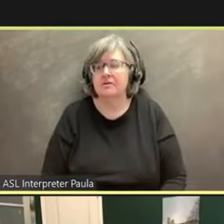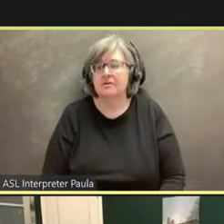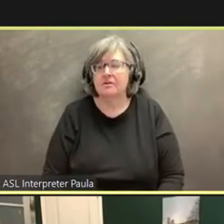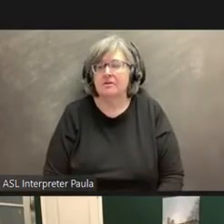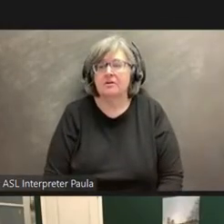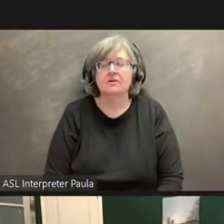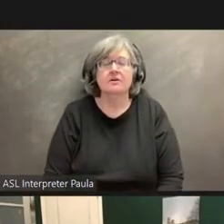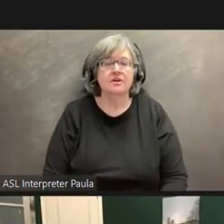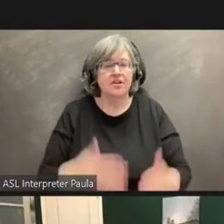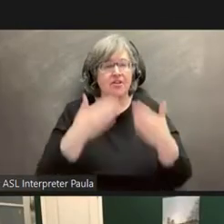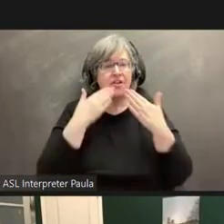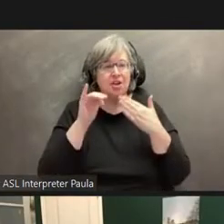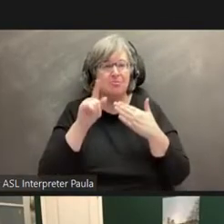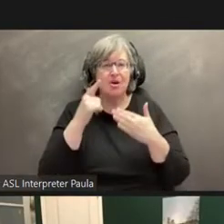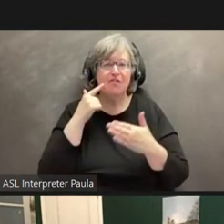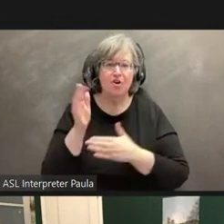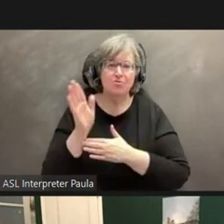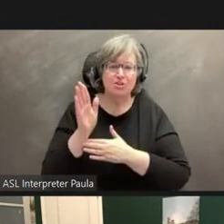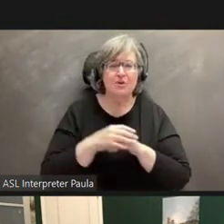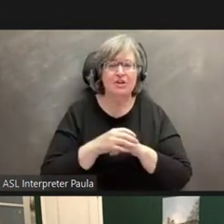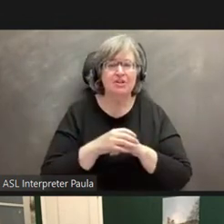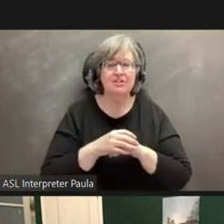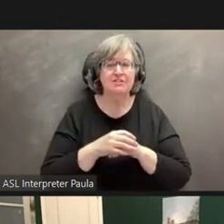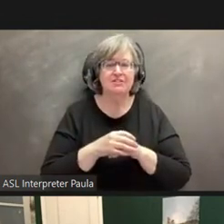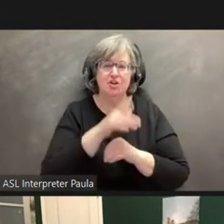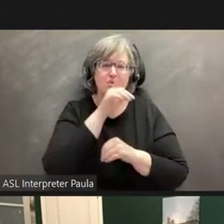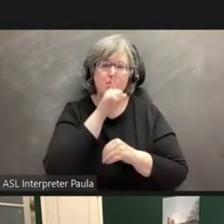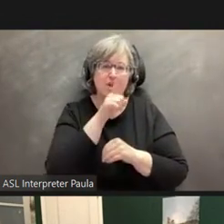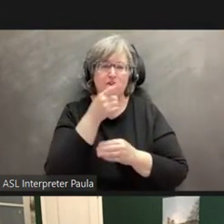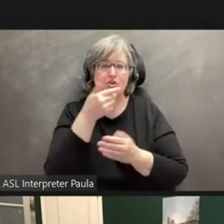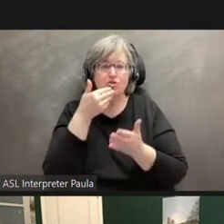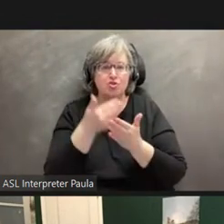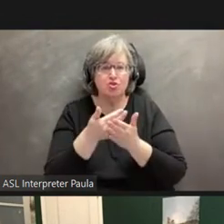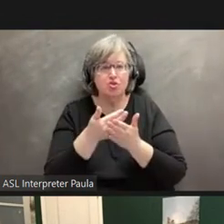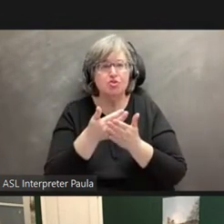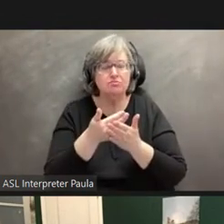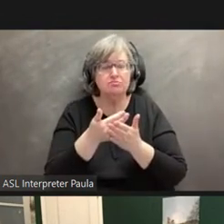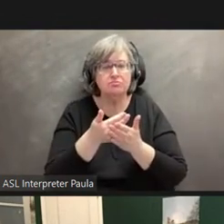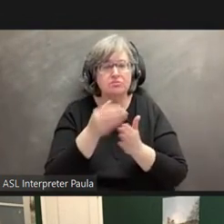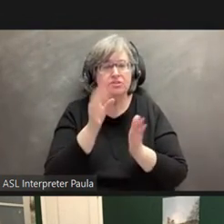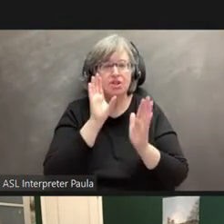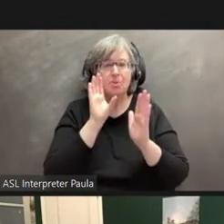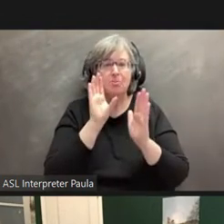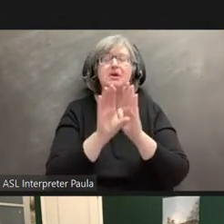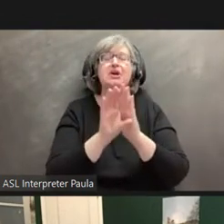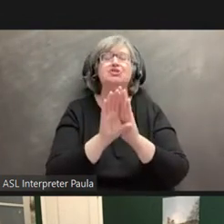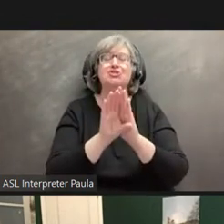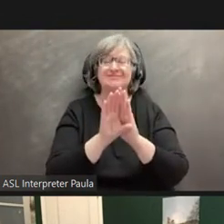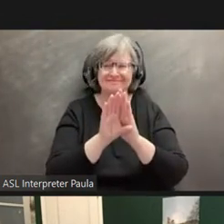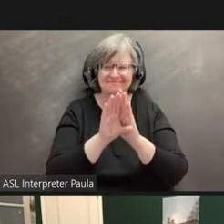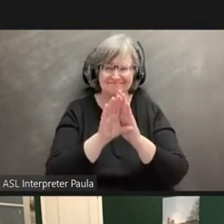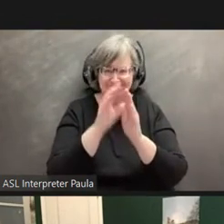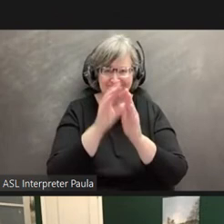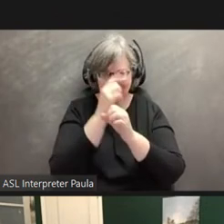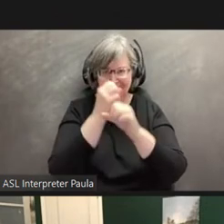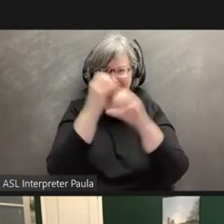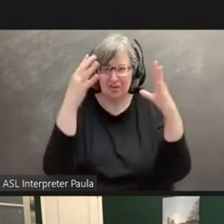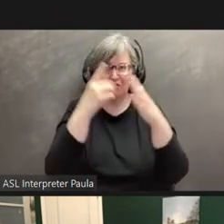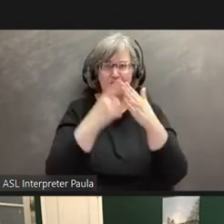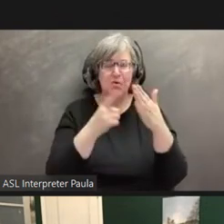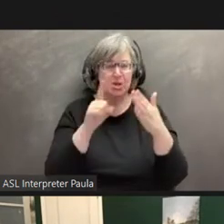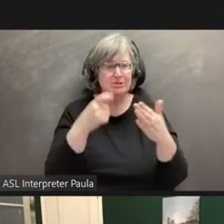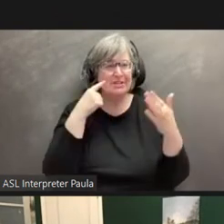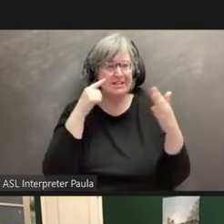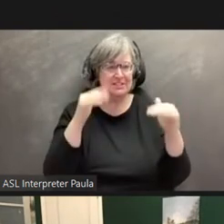presentation, for painting a really good picture of what we should expect by the fall. Thank you so much. Thank